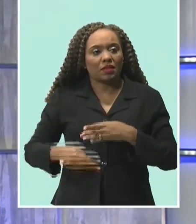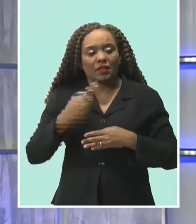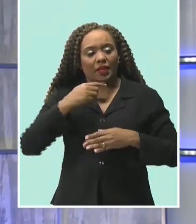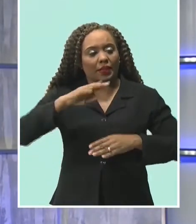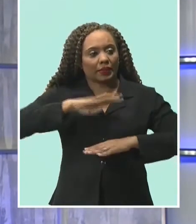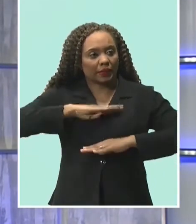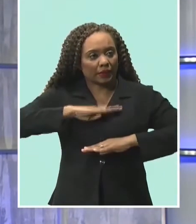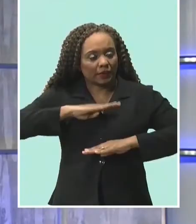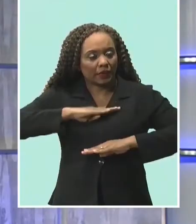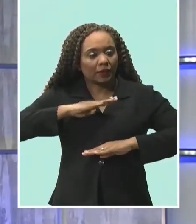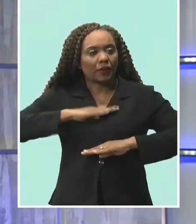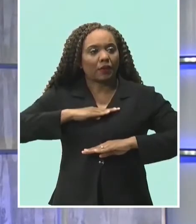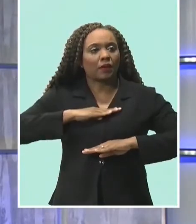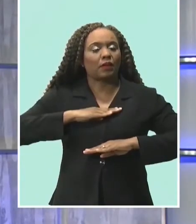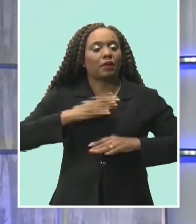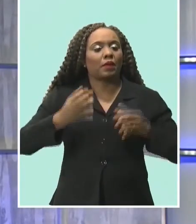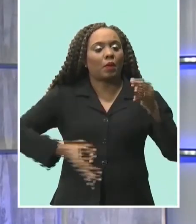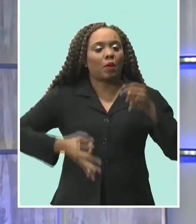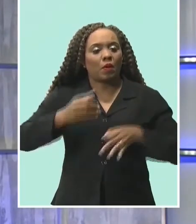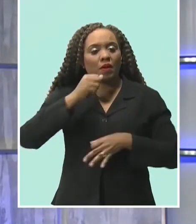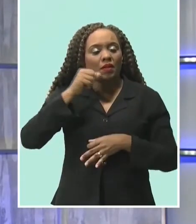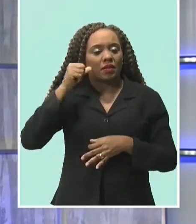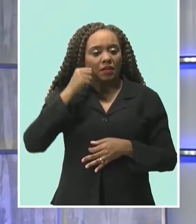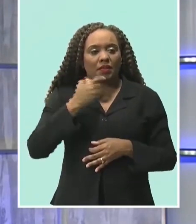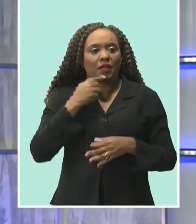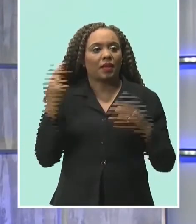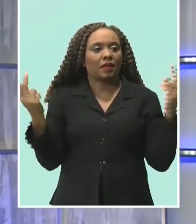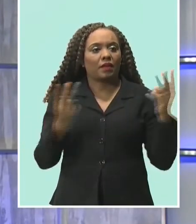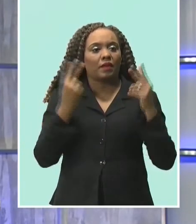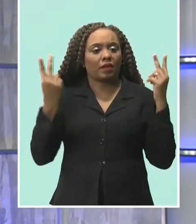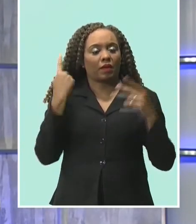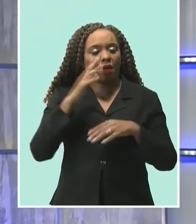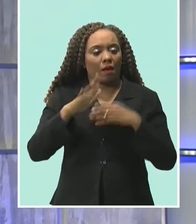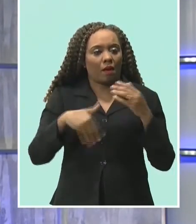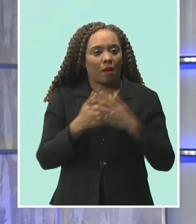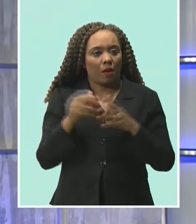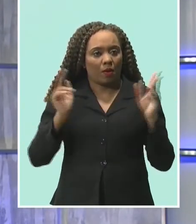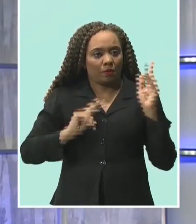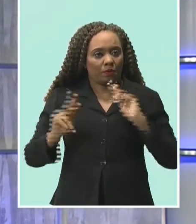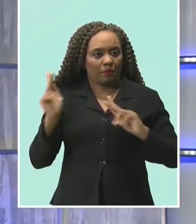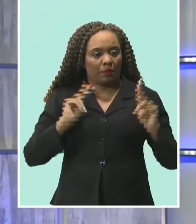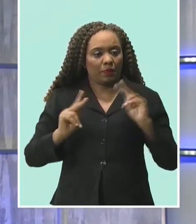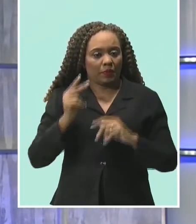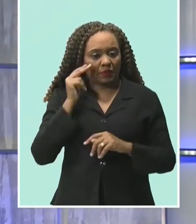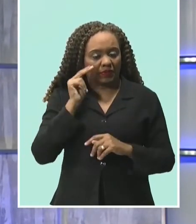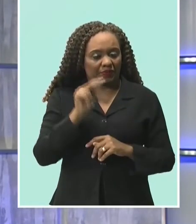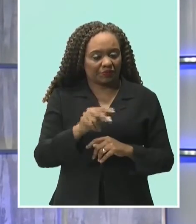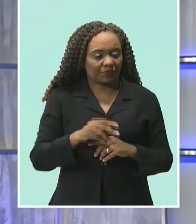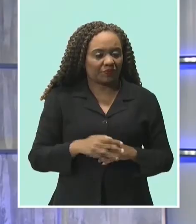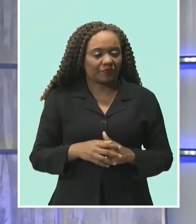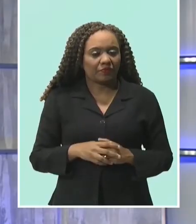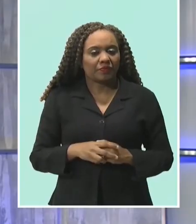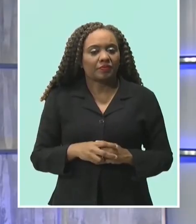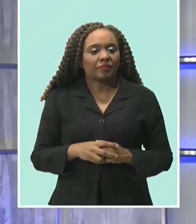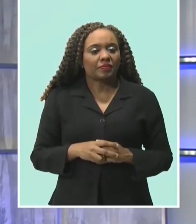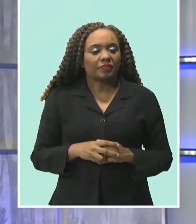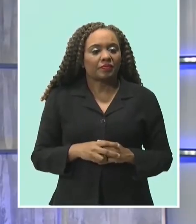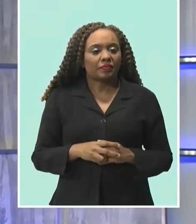Appeal's ruling yesterday, deeming it a victory for all. Let me hear more now in this HGP TV